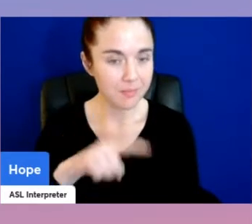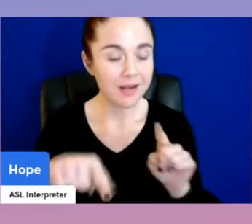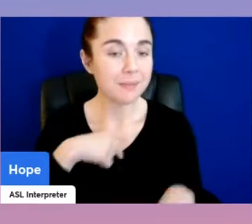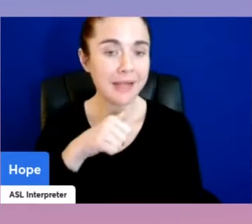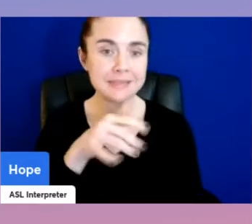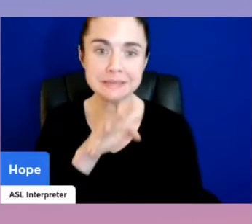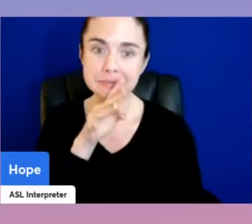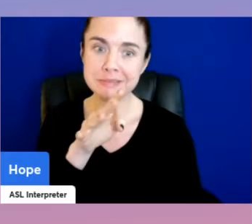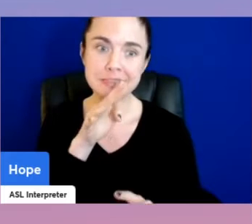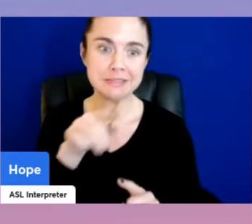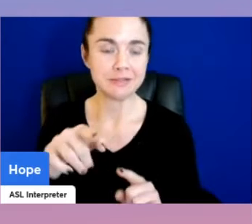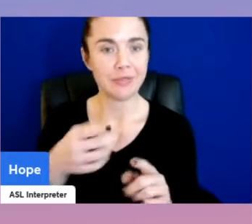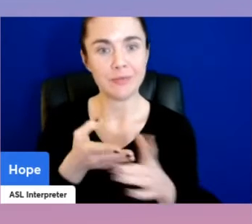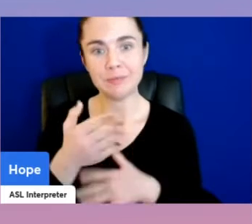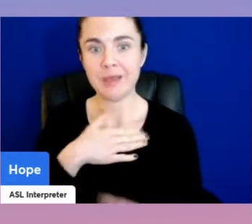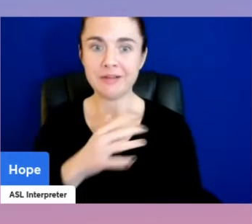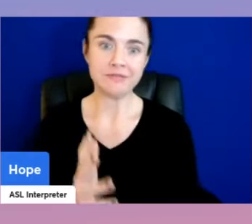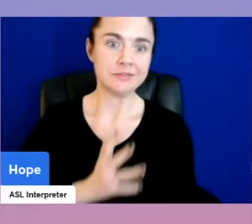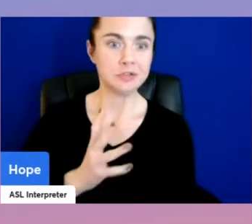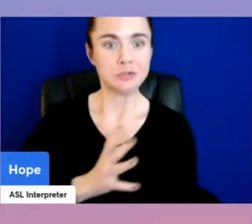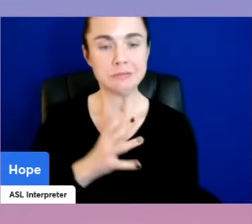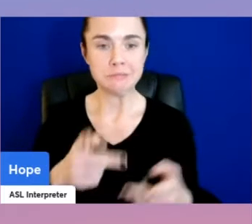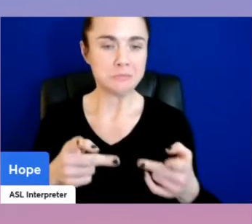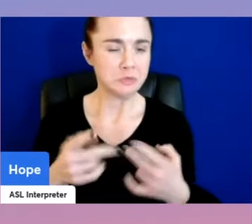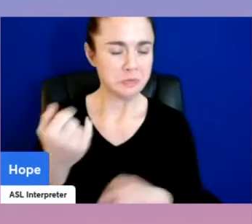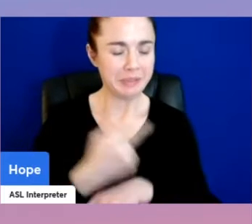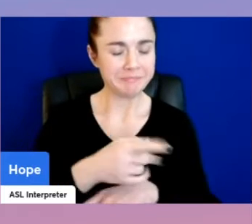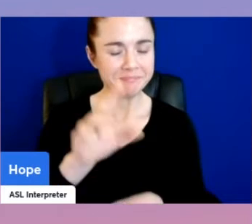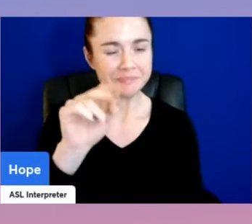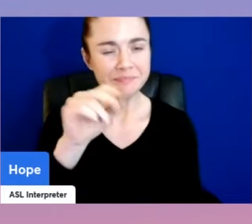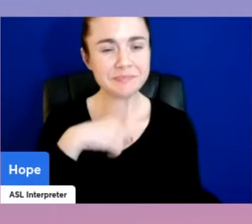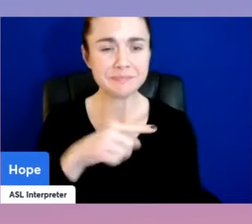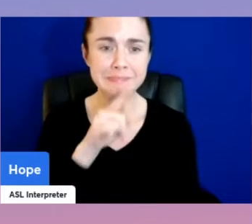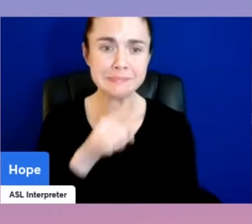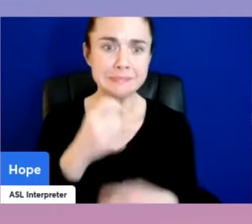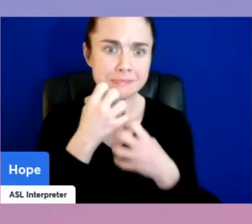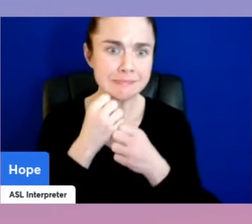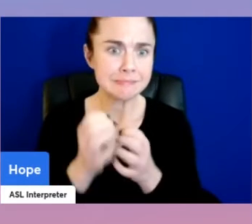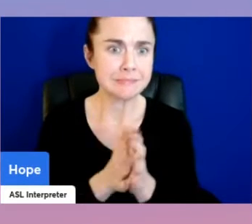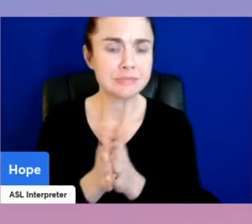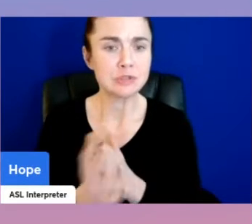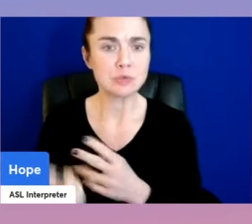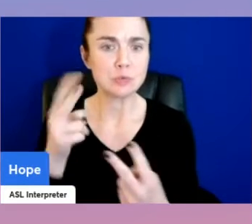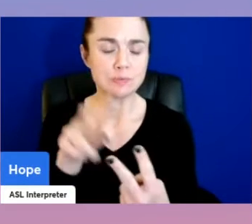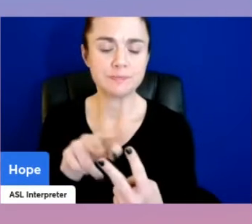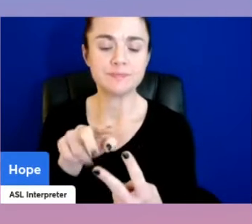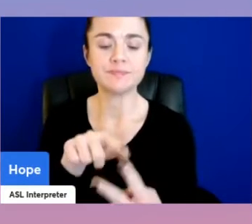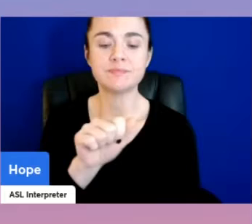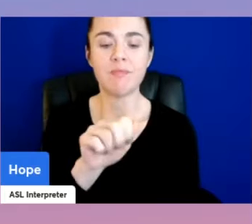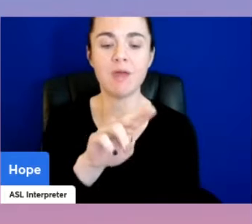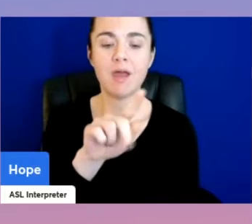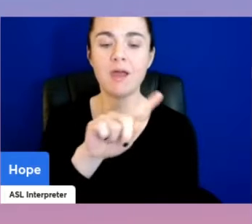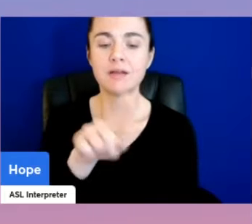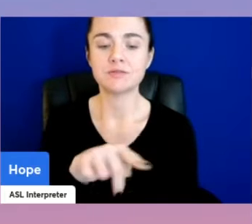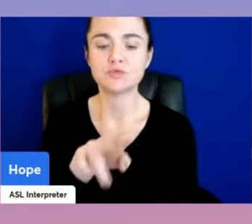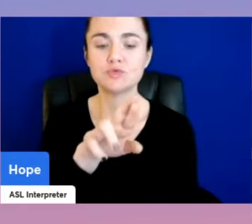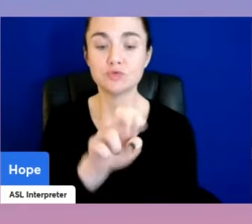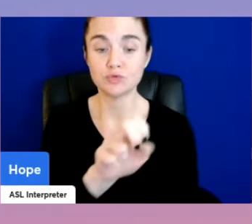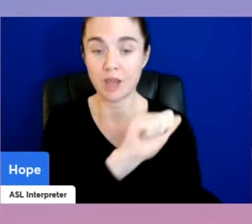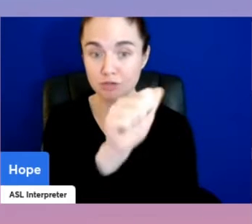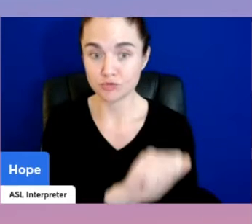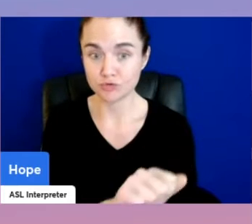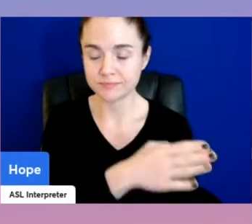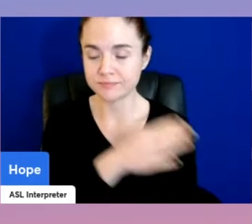in any official capacity today. I am just really passionate about two things, Azure and Terraform. And